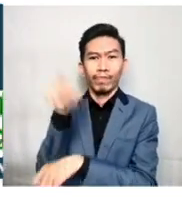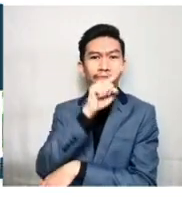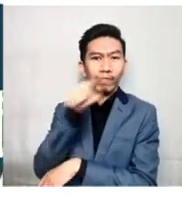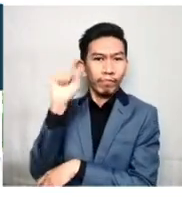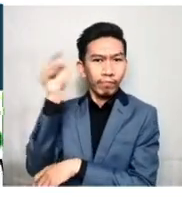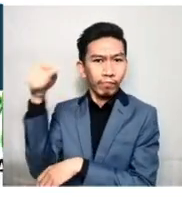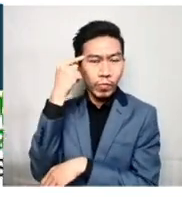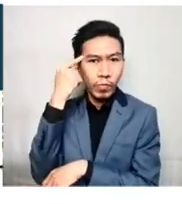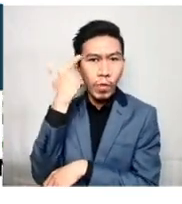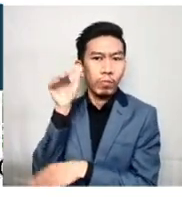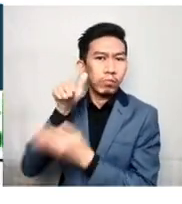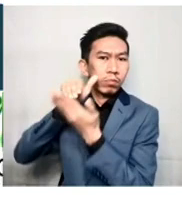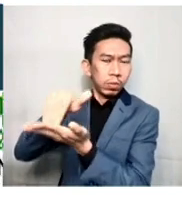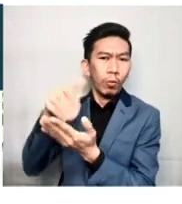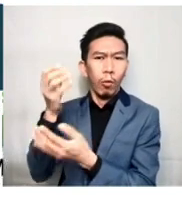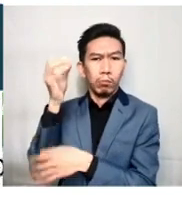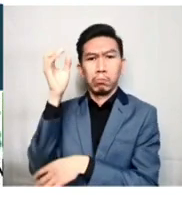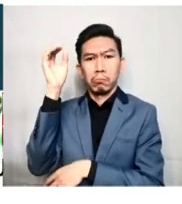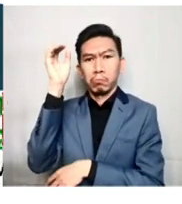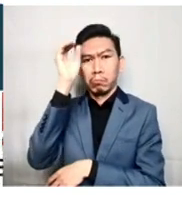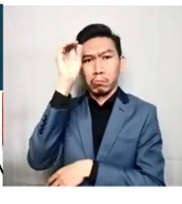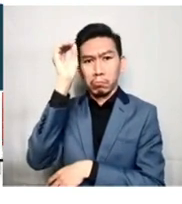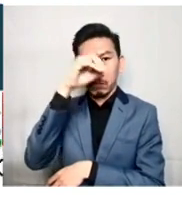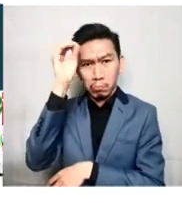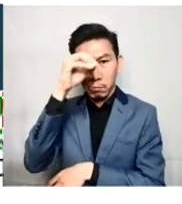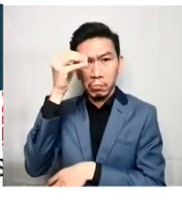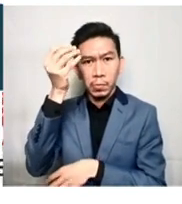thoughts, opinions on social issues,